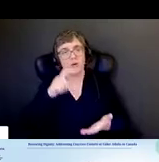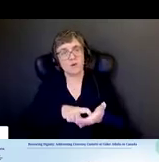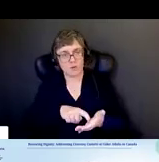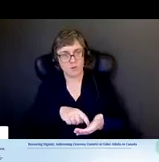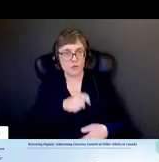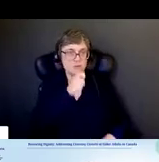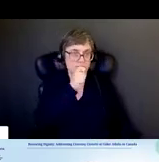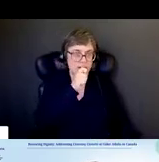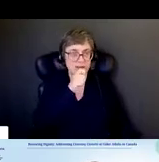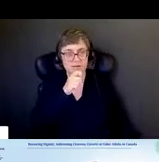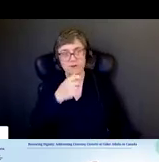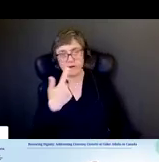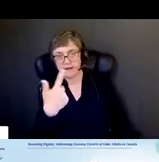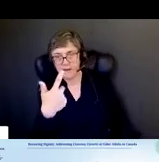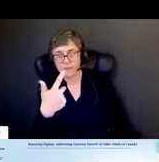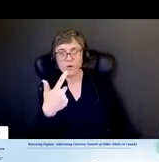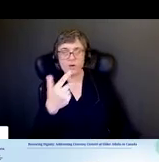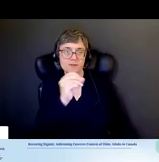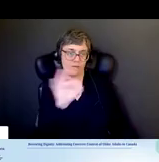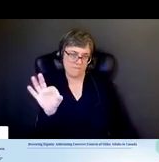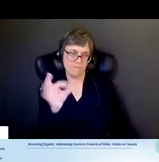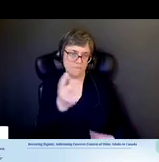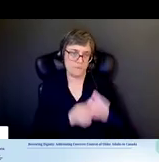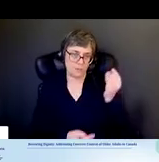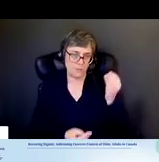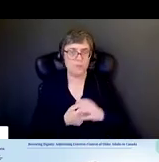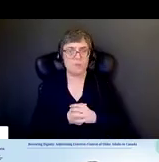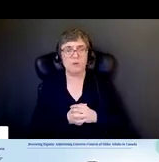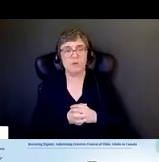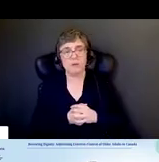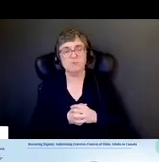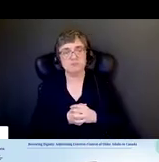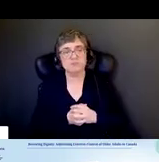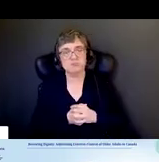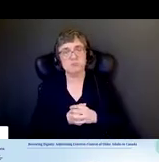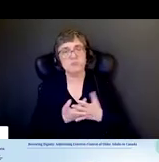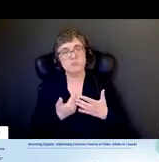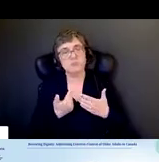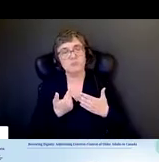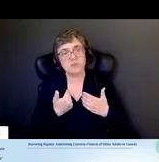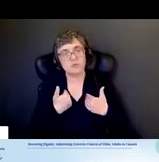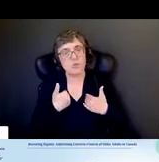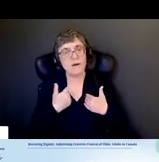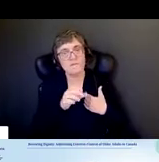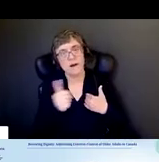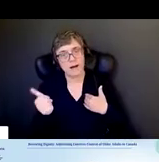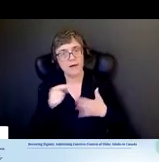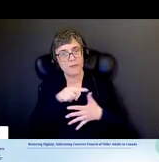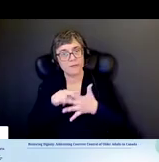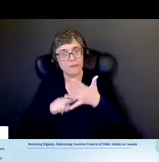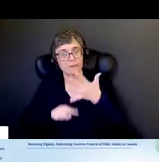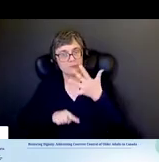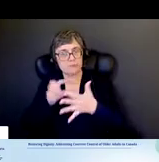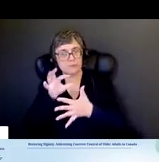and cameras for as attendees are off. You do have other options to communicate, which I will explain. We have